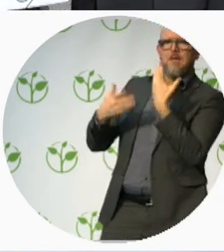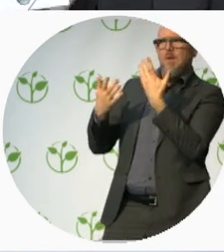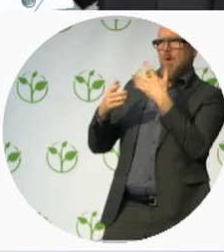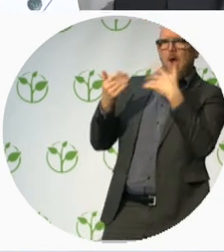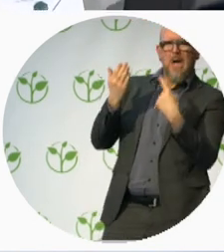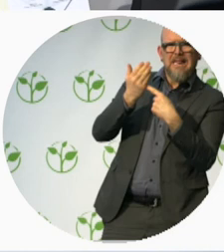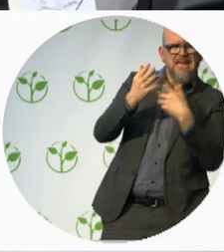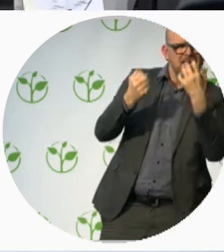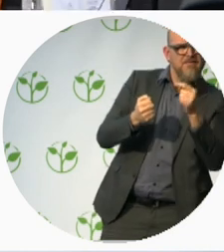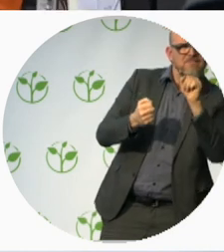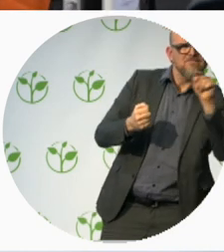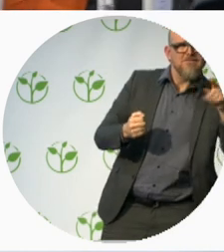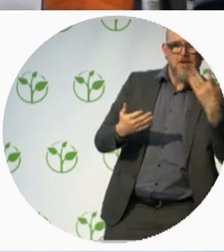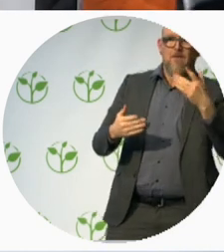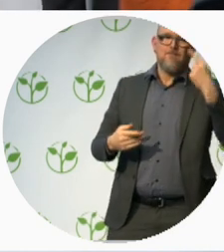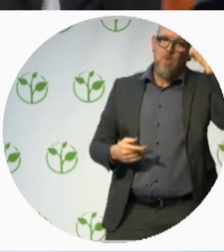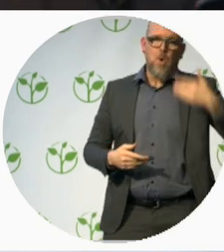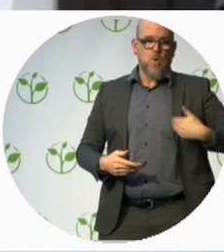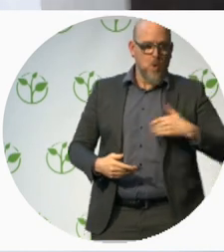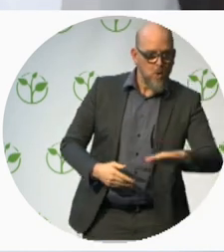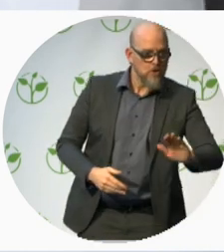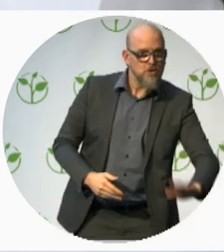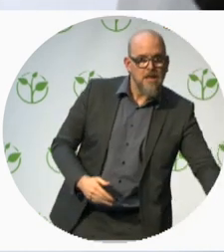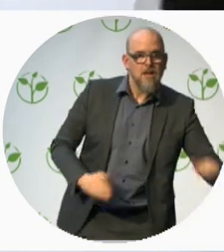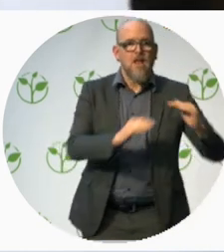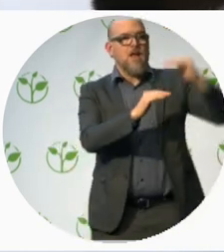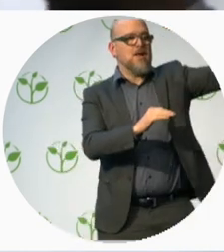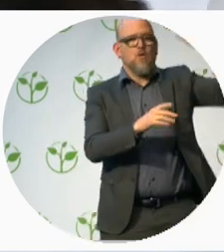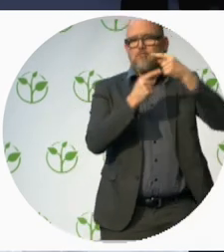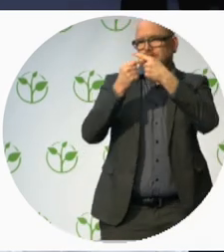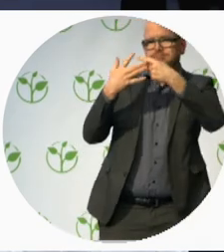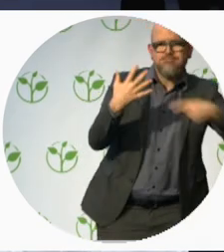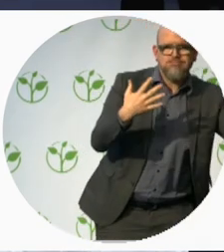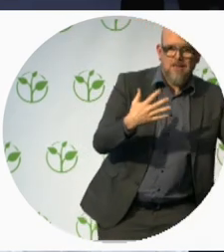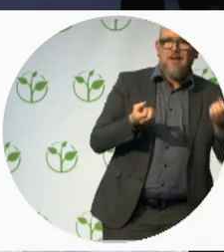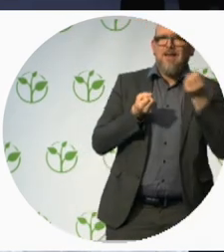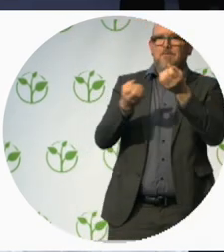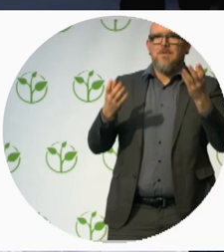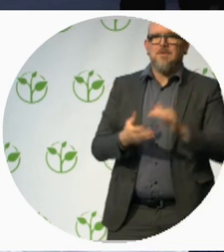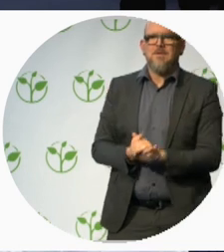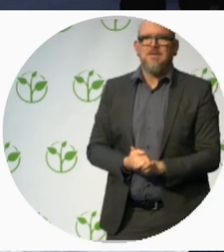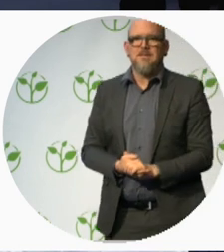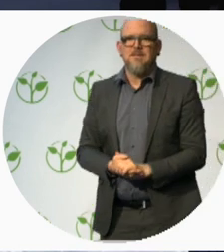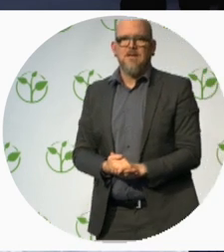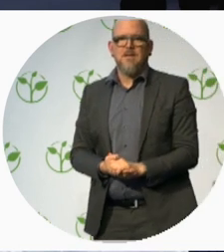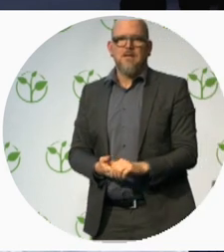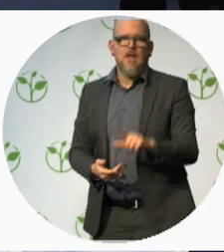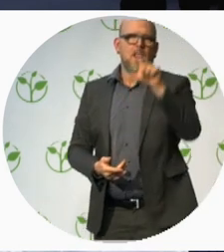disabilities. As of 2017, the IT platform has expanded to the state of Louisiana, with other US states set to